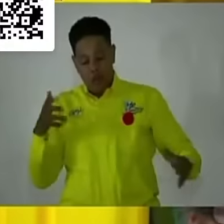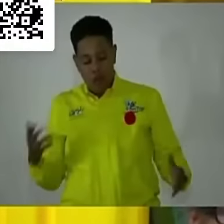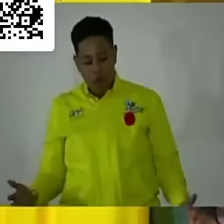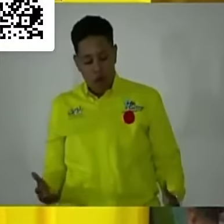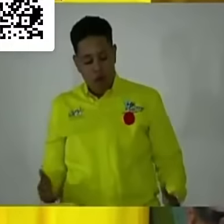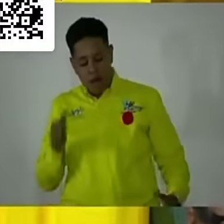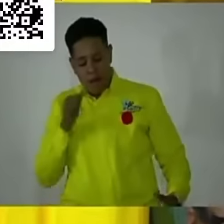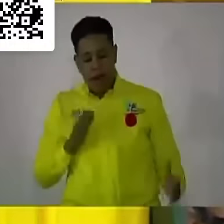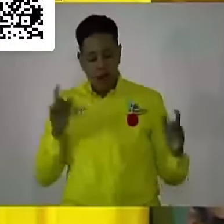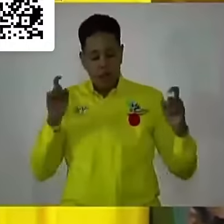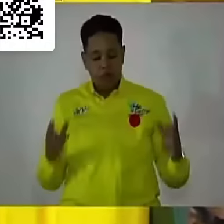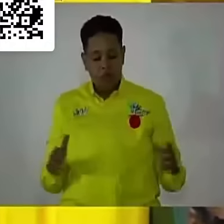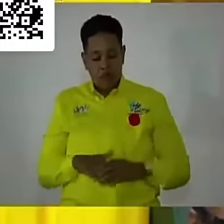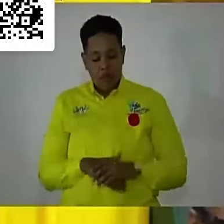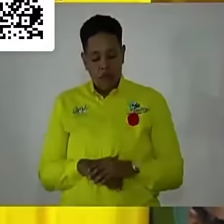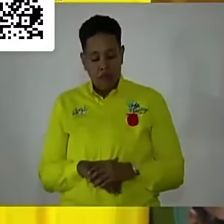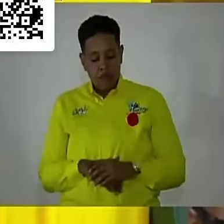Madam Speaker,